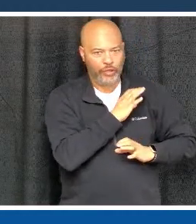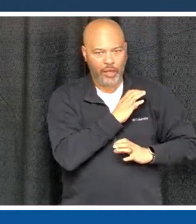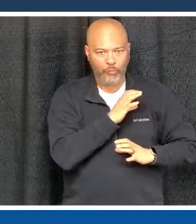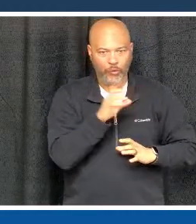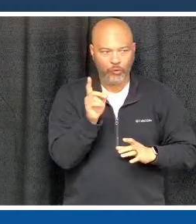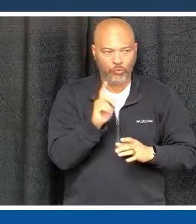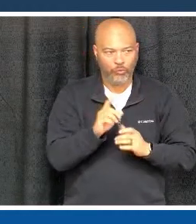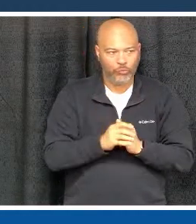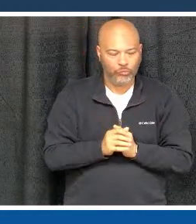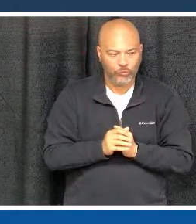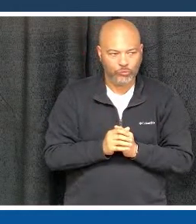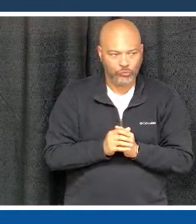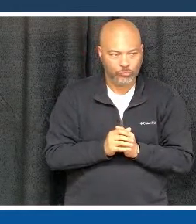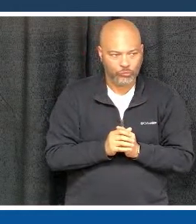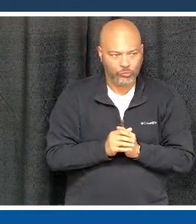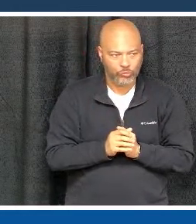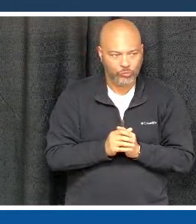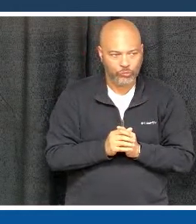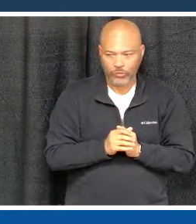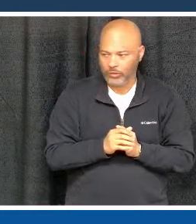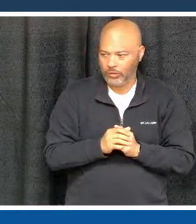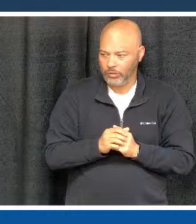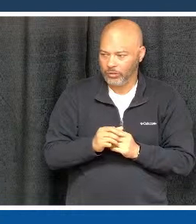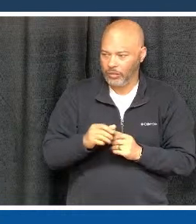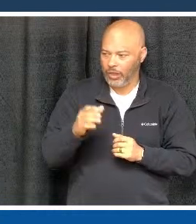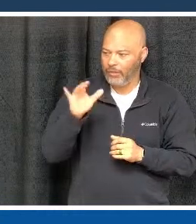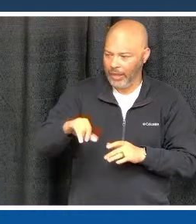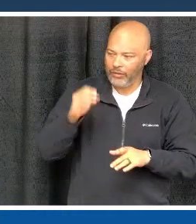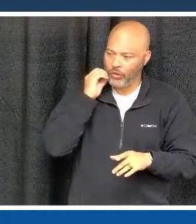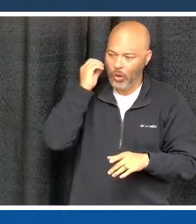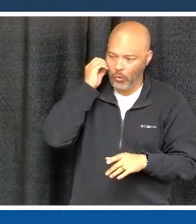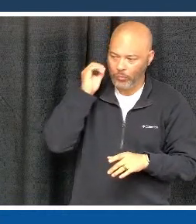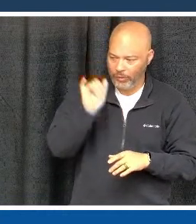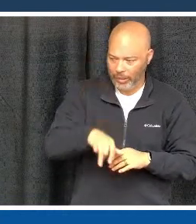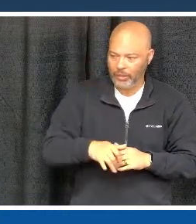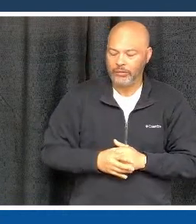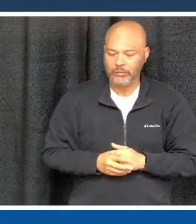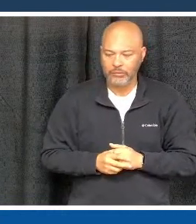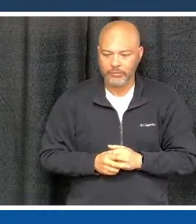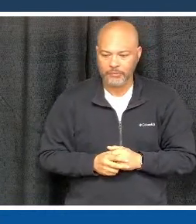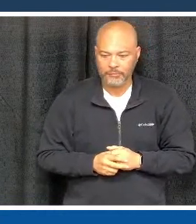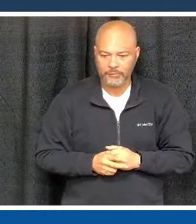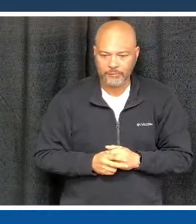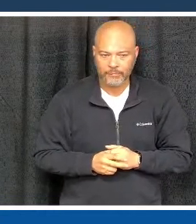were. And there's the home site.